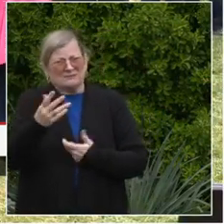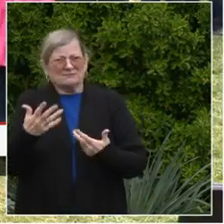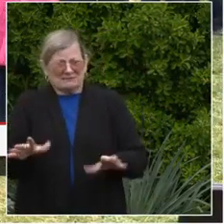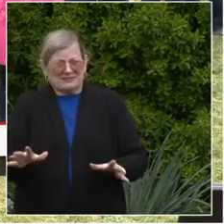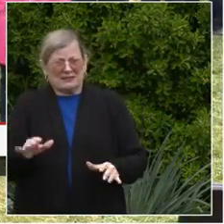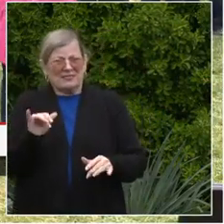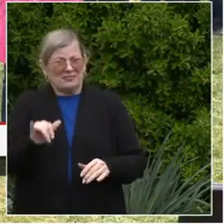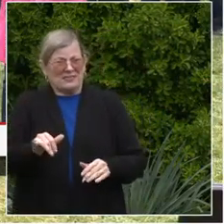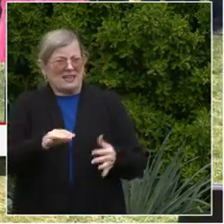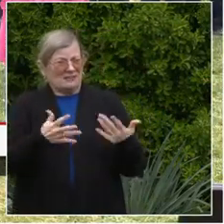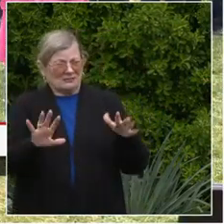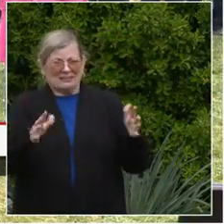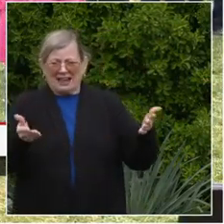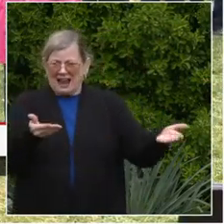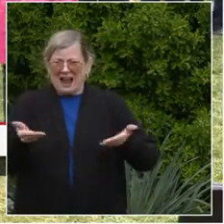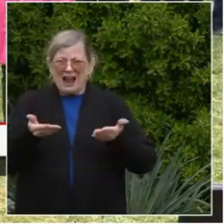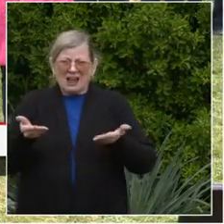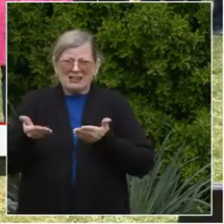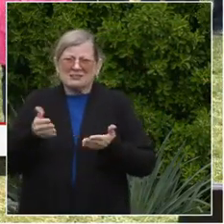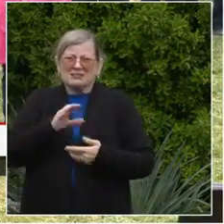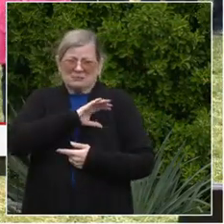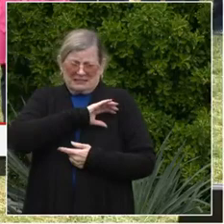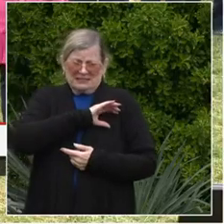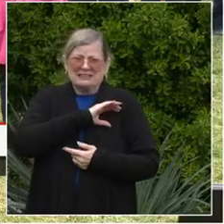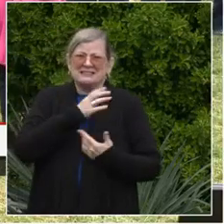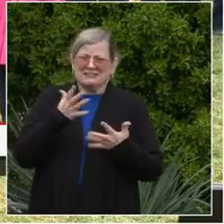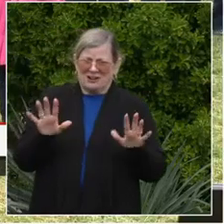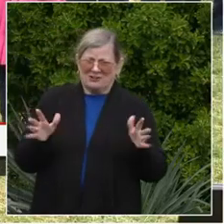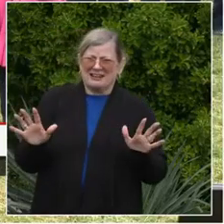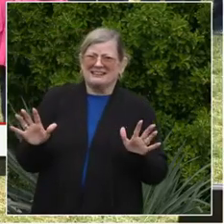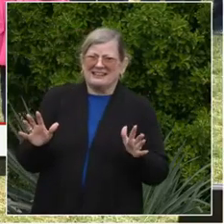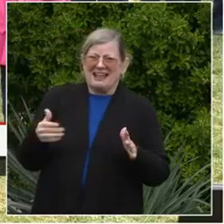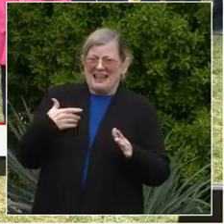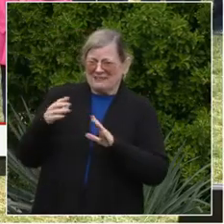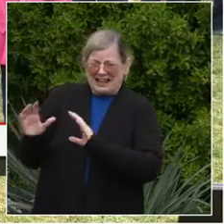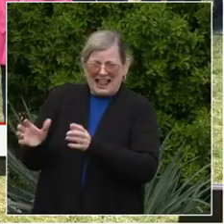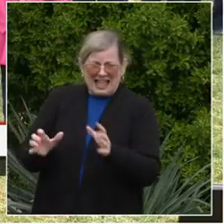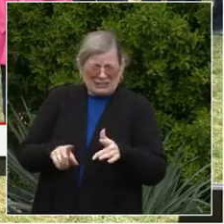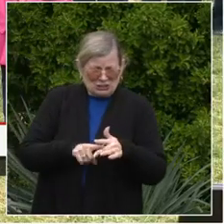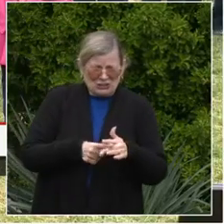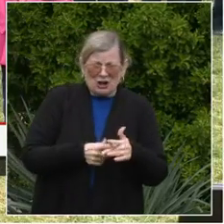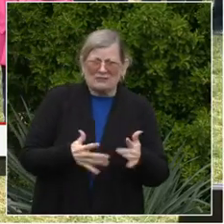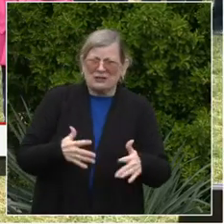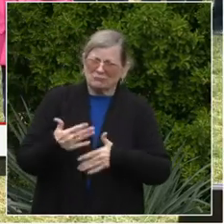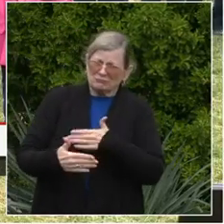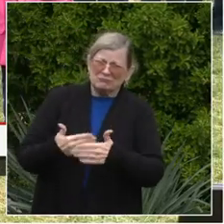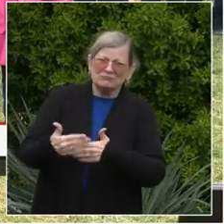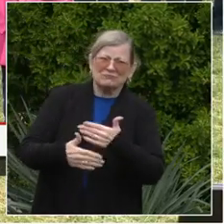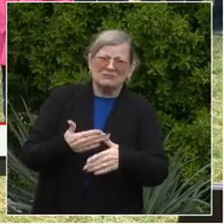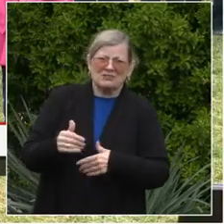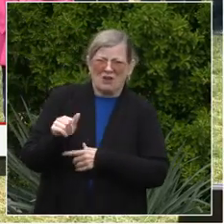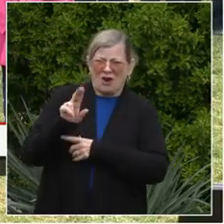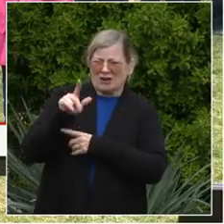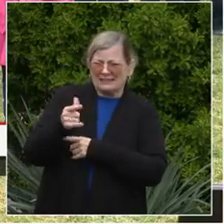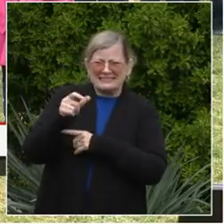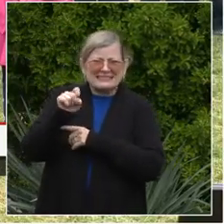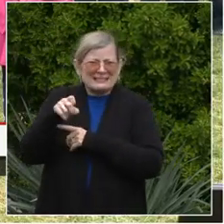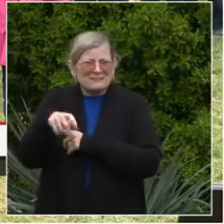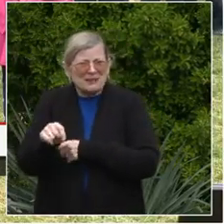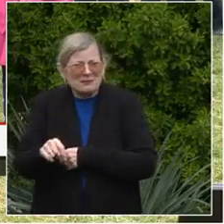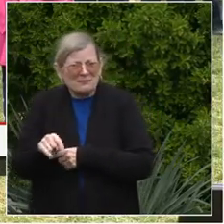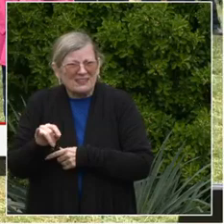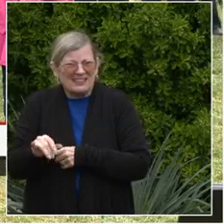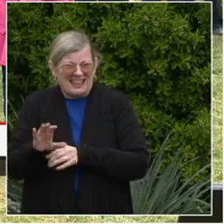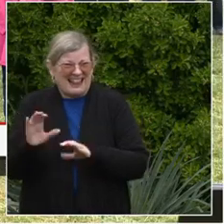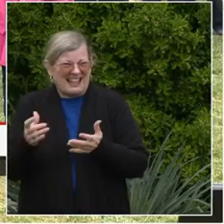We are hiring police officers. We had our classes to start in August or September. Our first class started. We'll